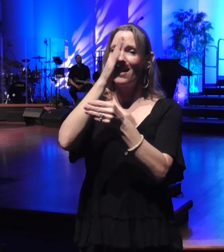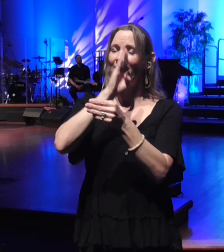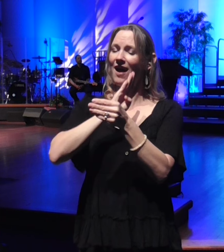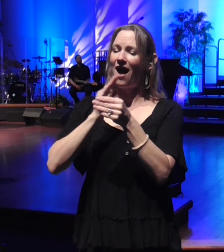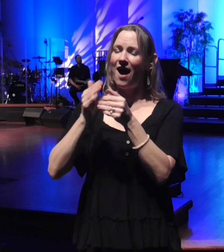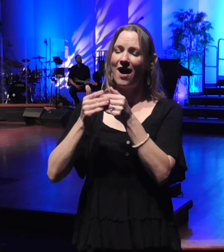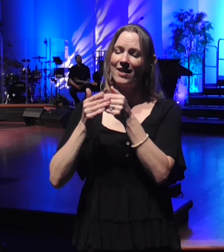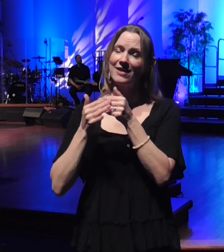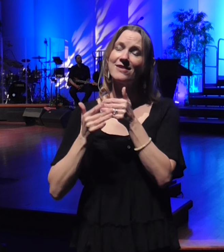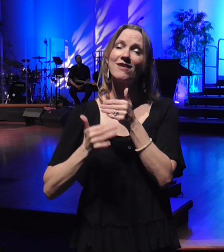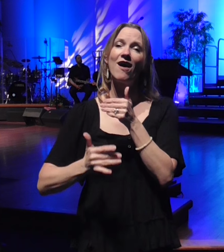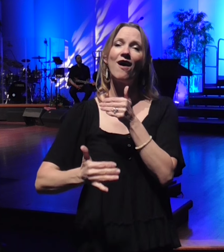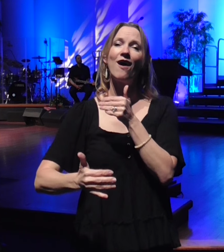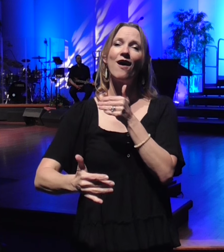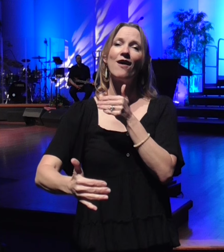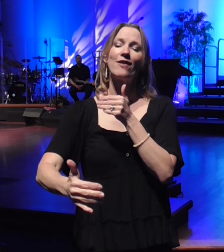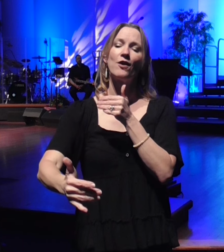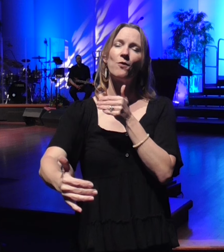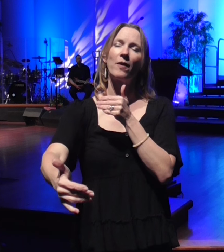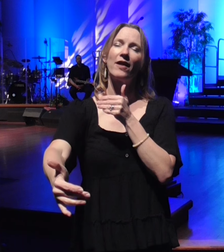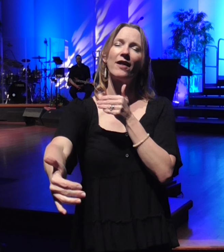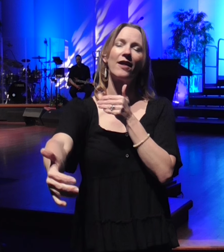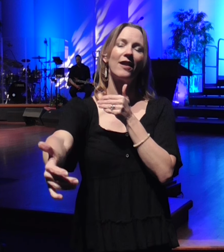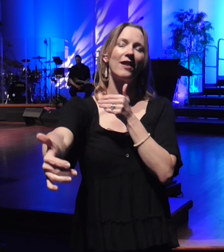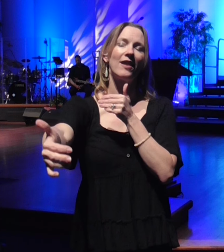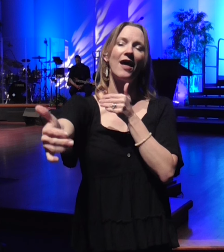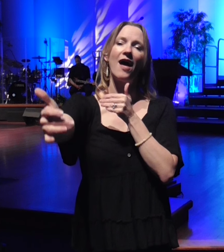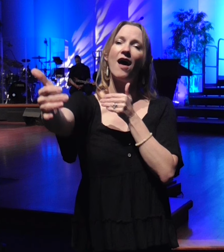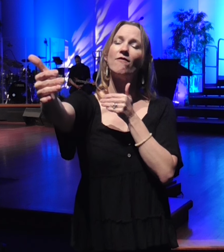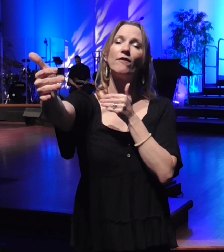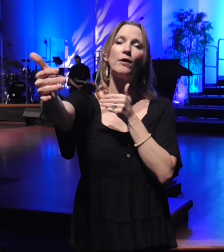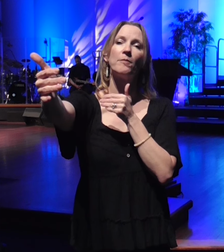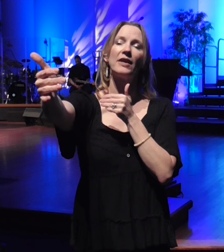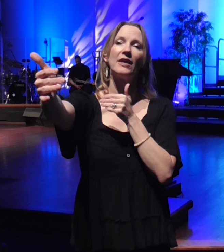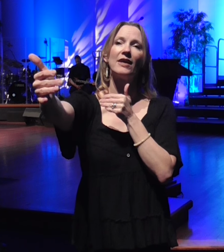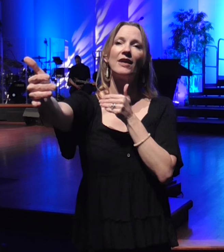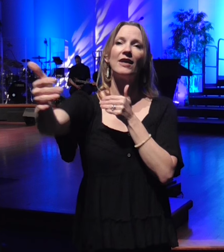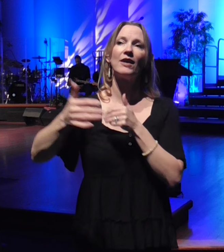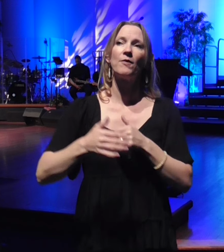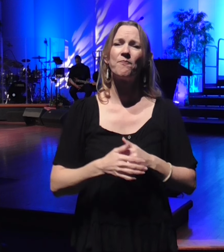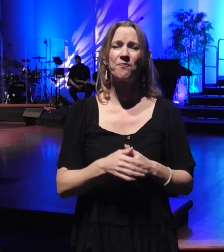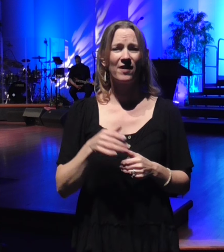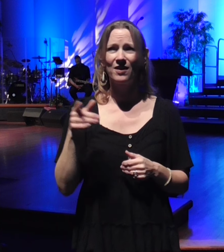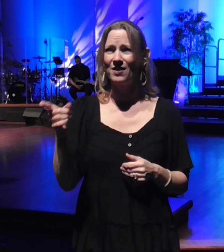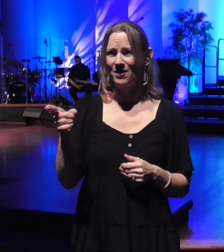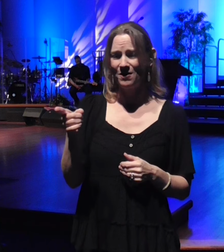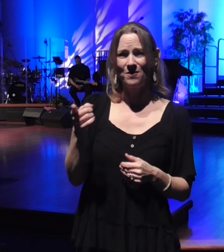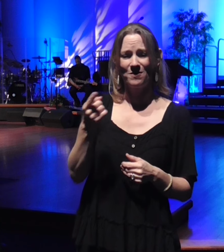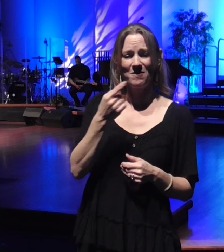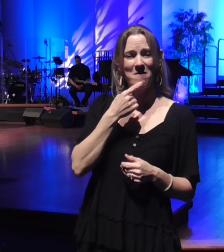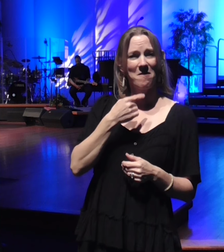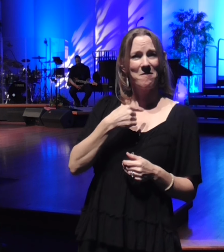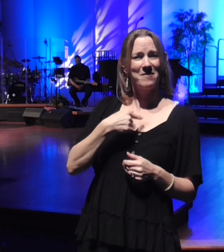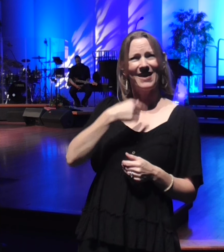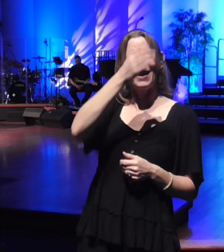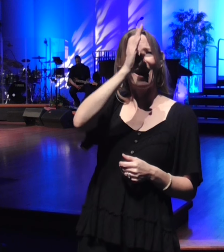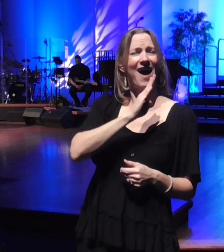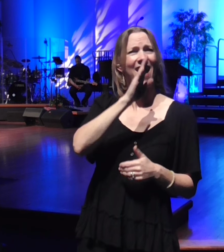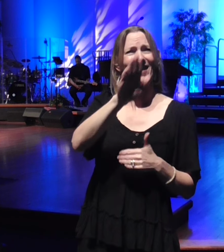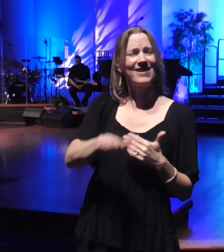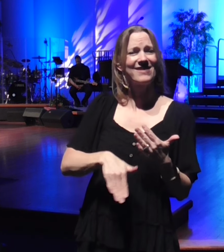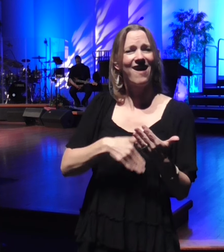is. God is all there will ever be. And you said, God